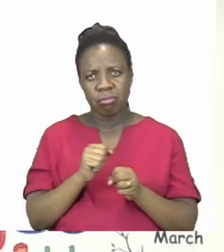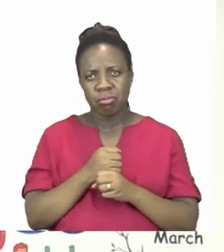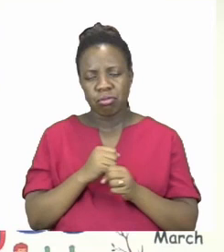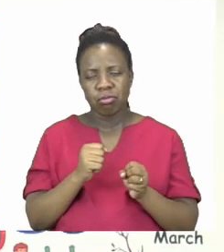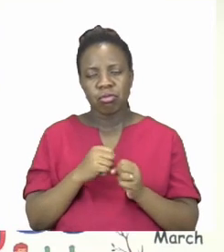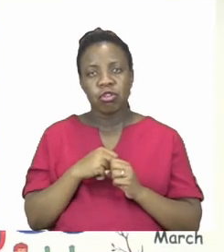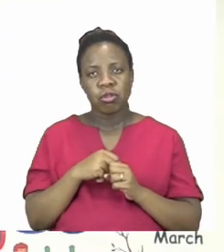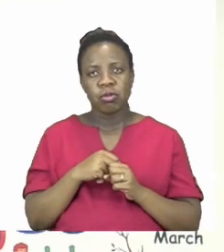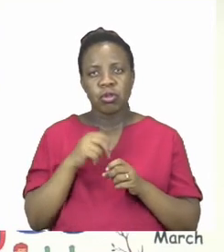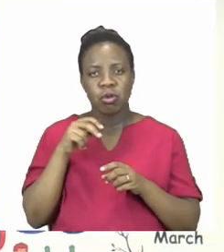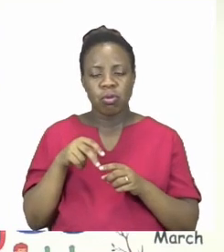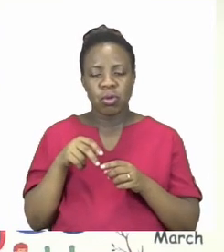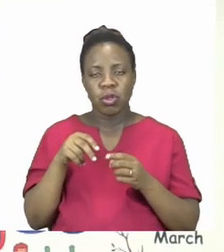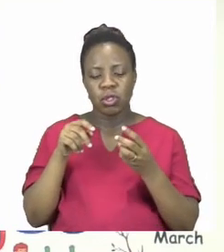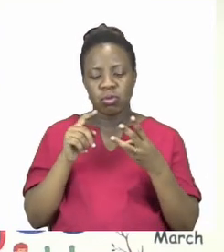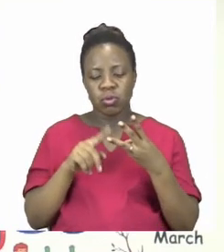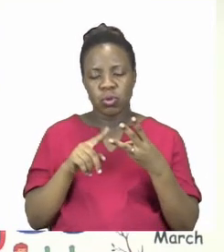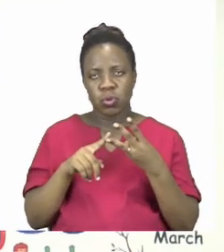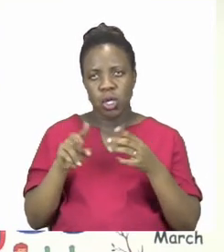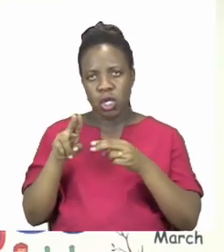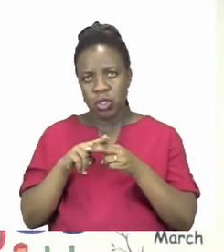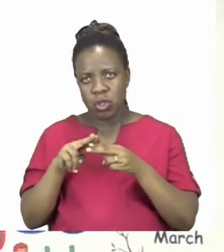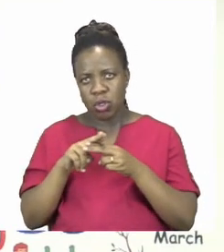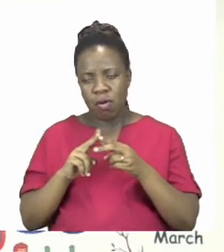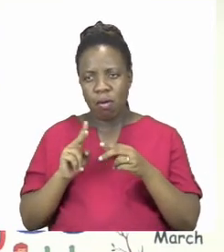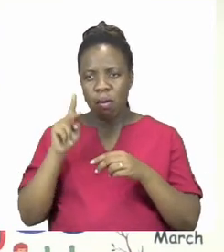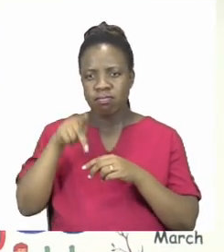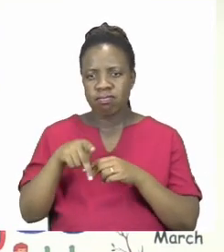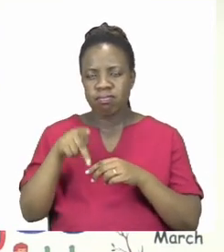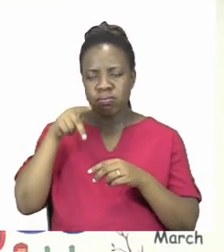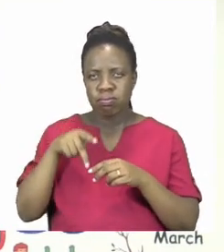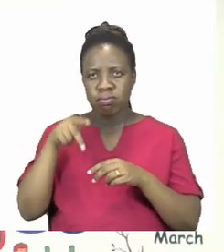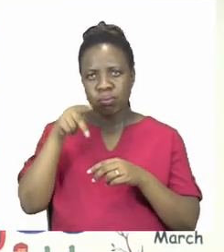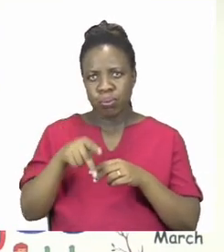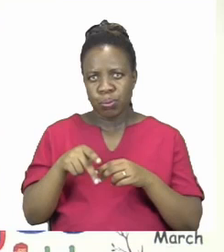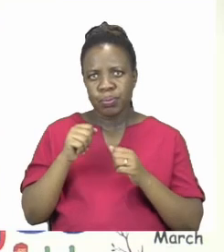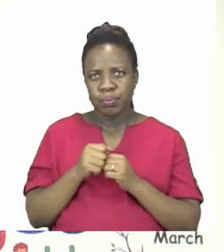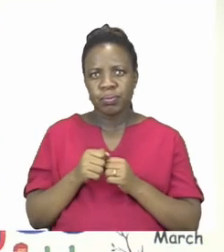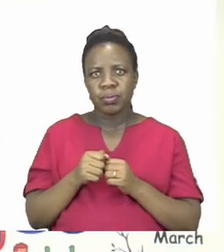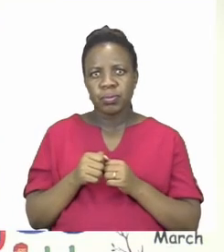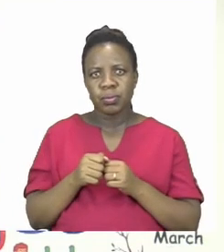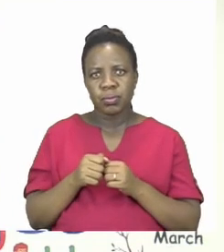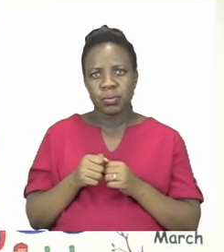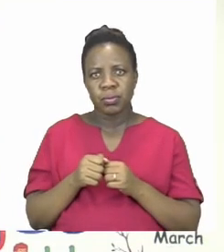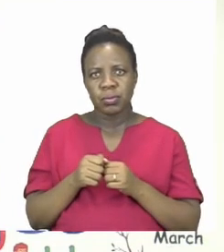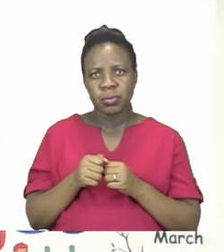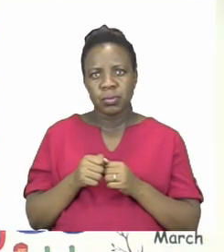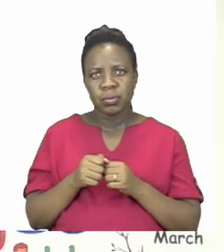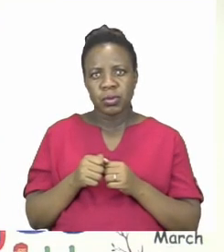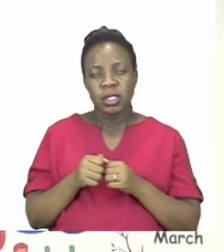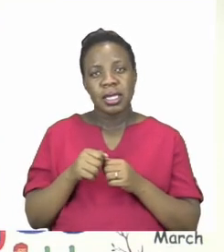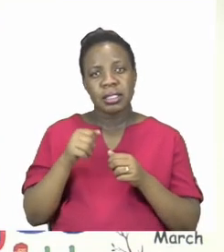we know the difference? Well, remember when we were dealing with ing, we said the rule is to remove